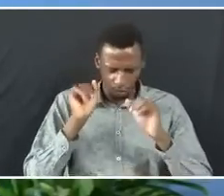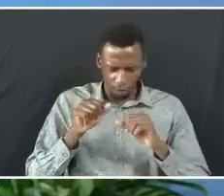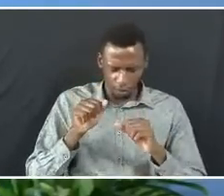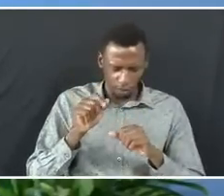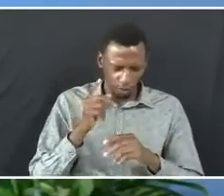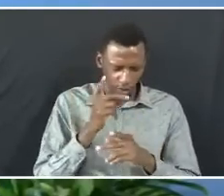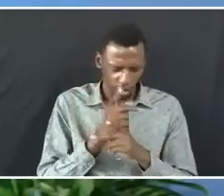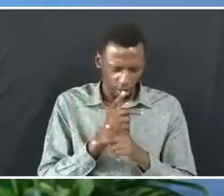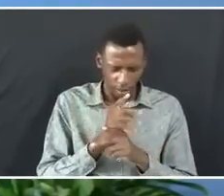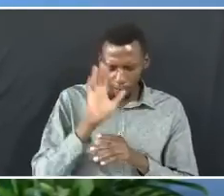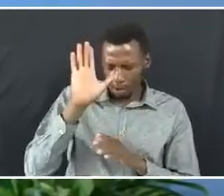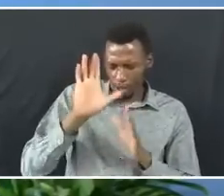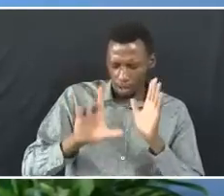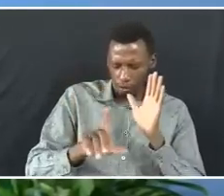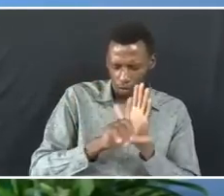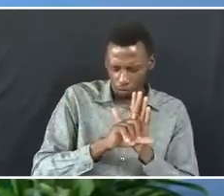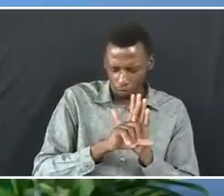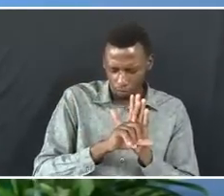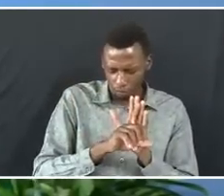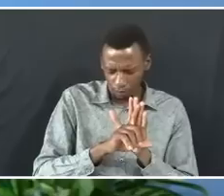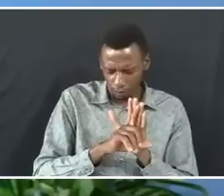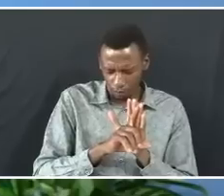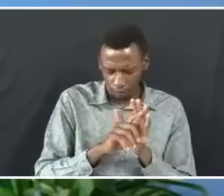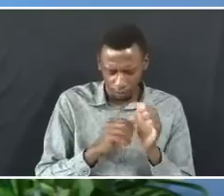your statutes.